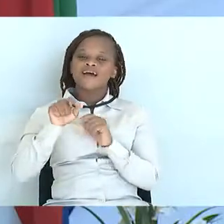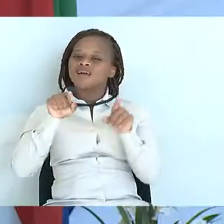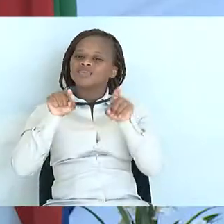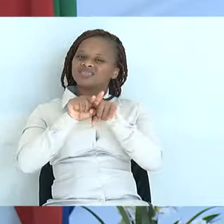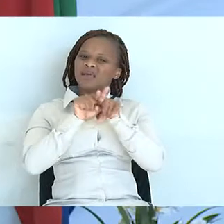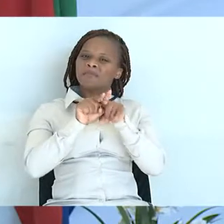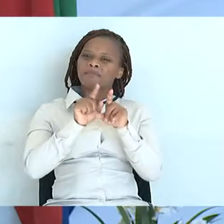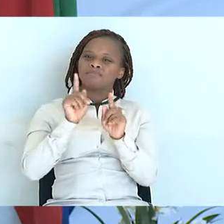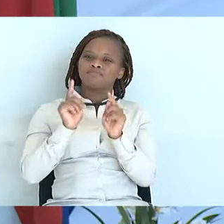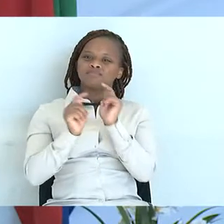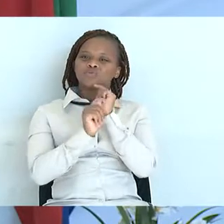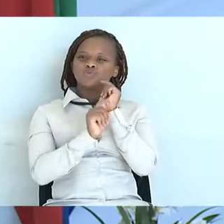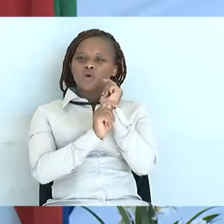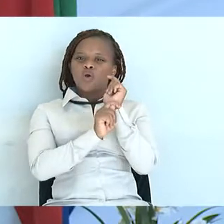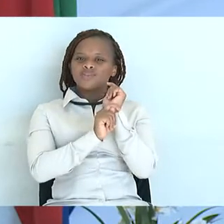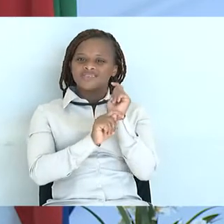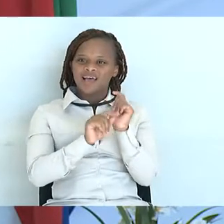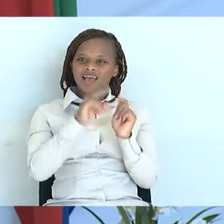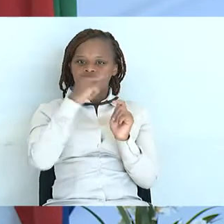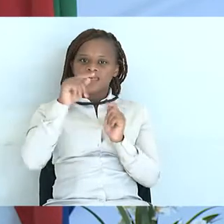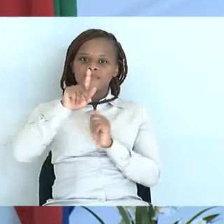was just a small